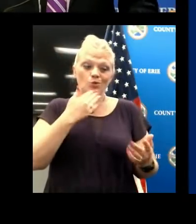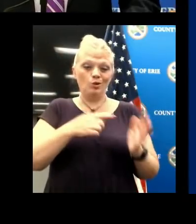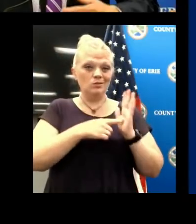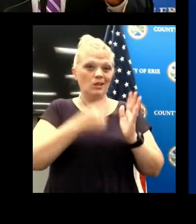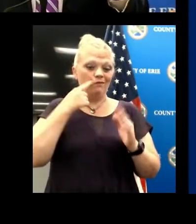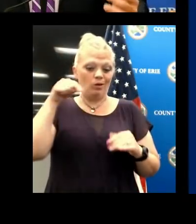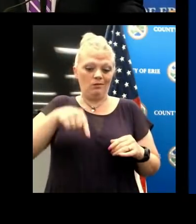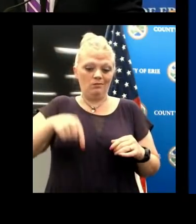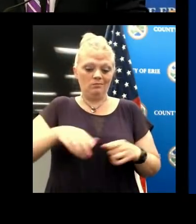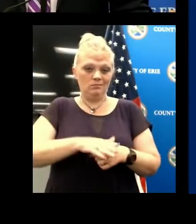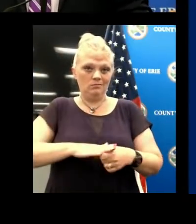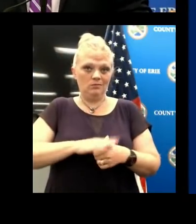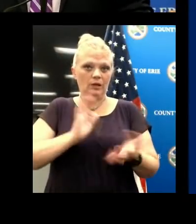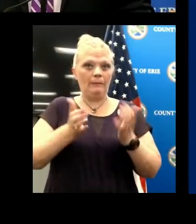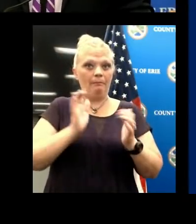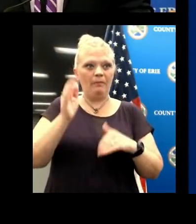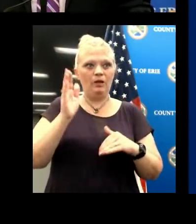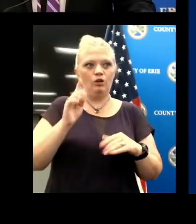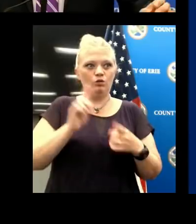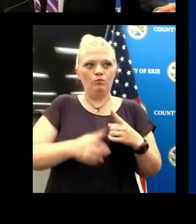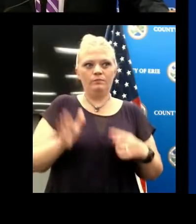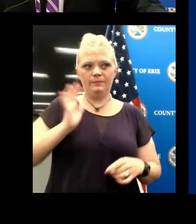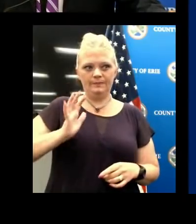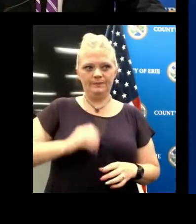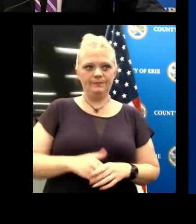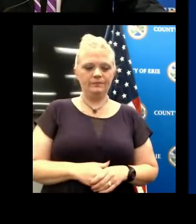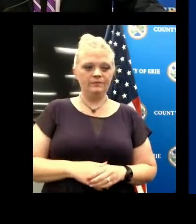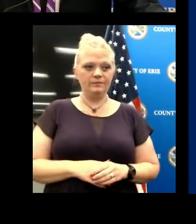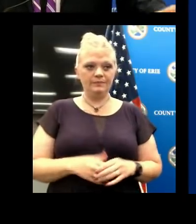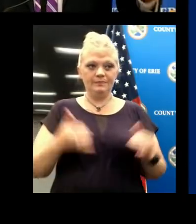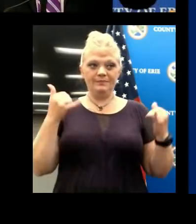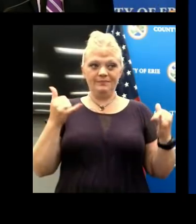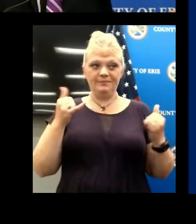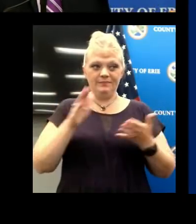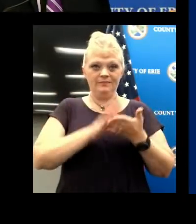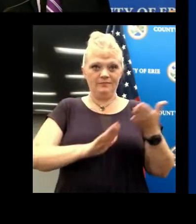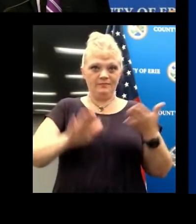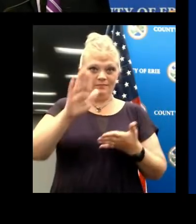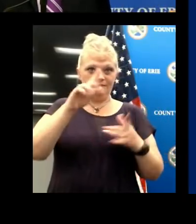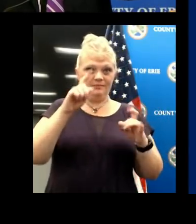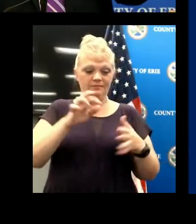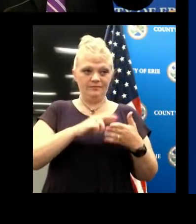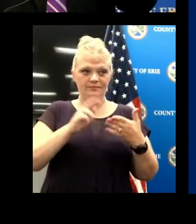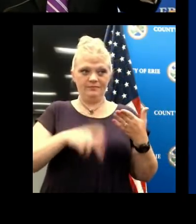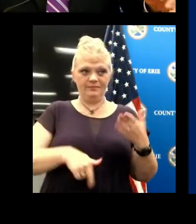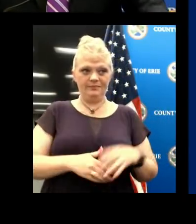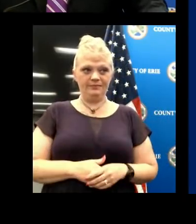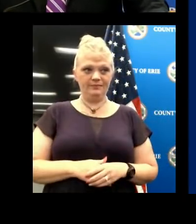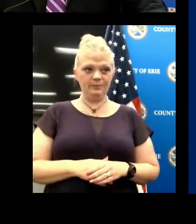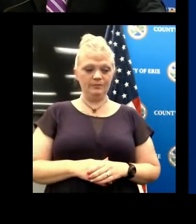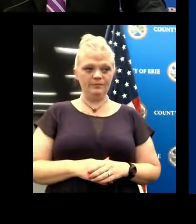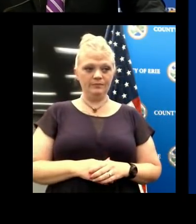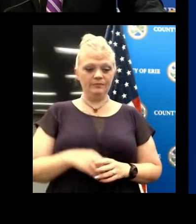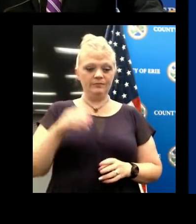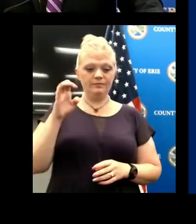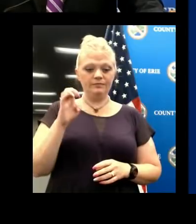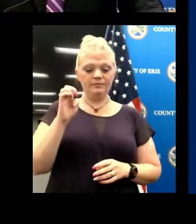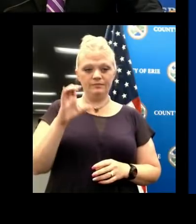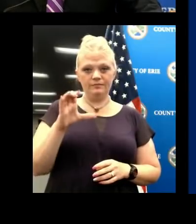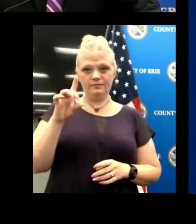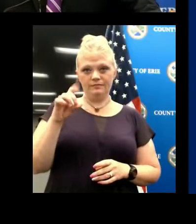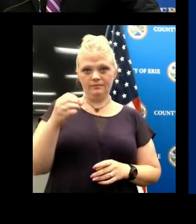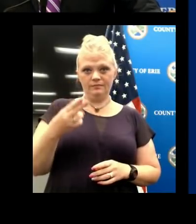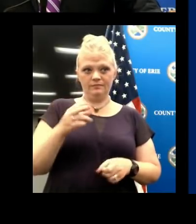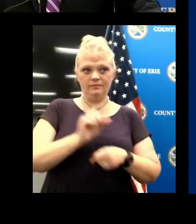for our region compared to where we were. Now, colleges, testing results. The Erie County Department of Health is working